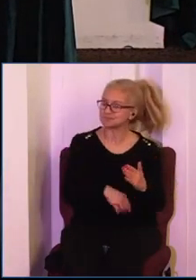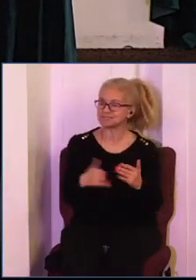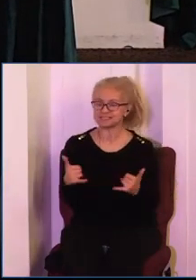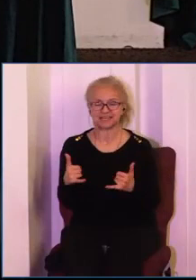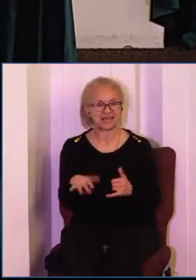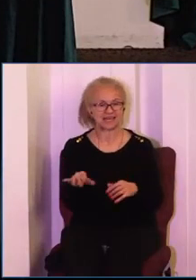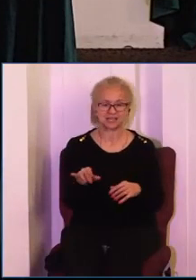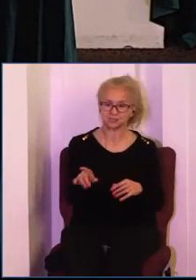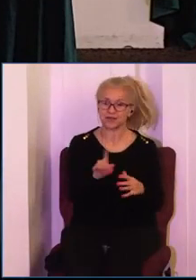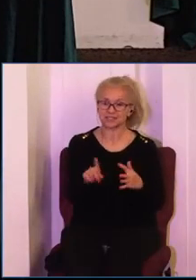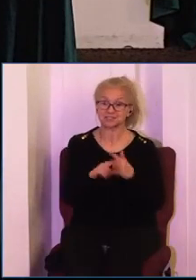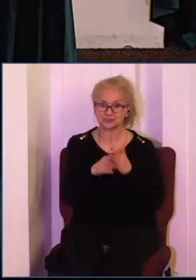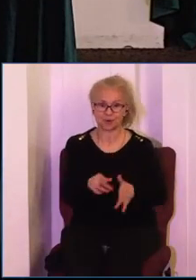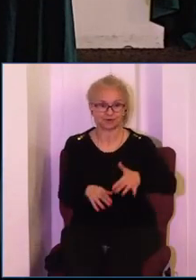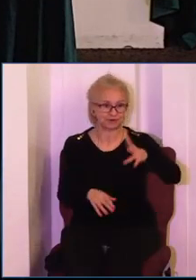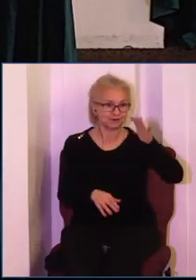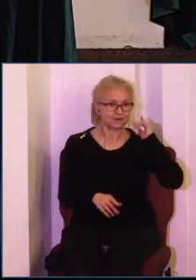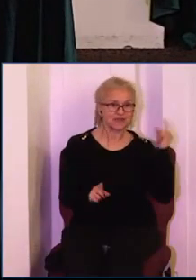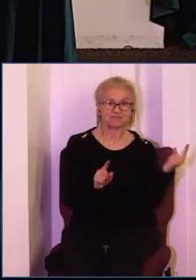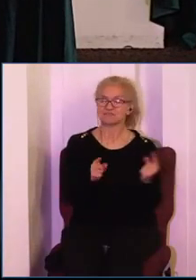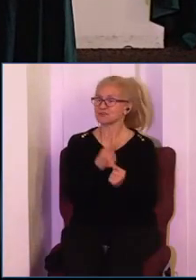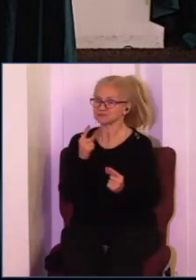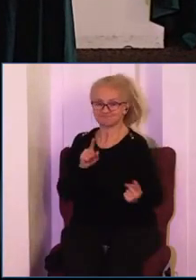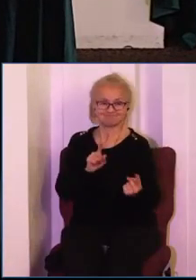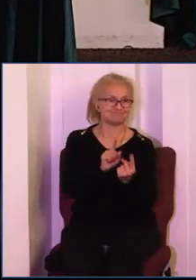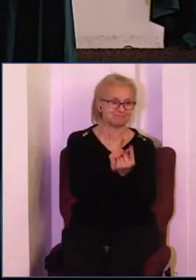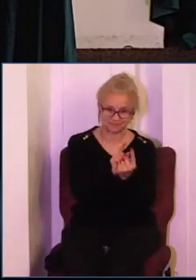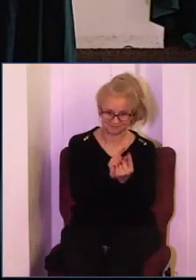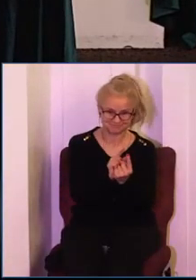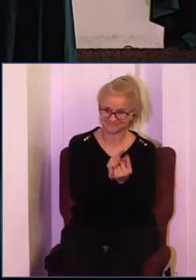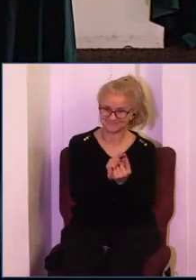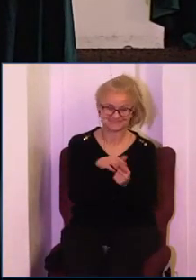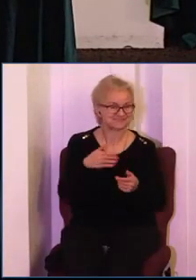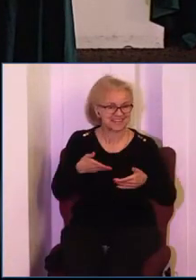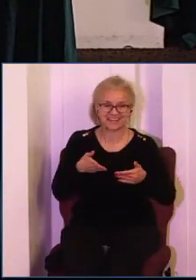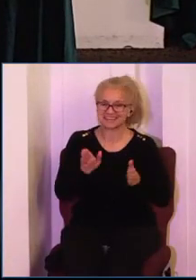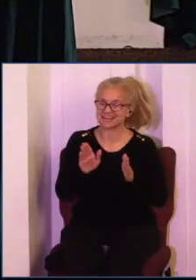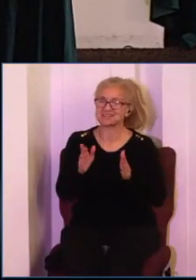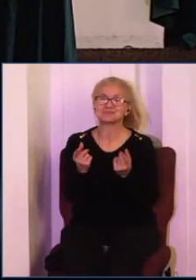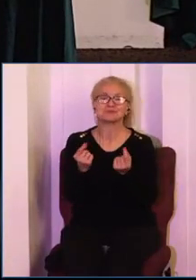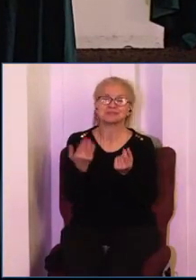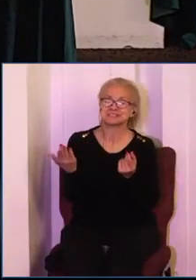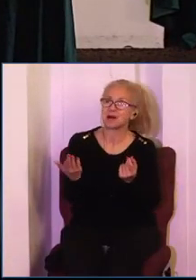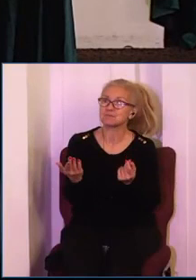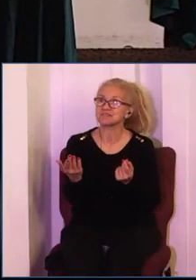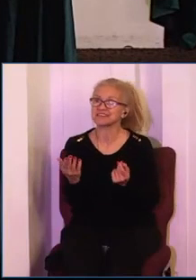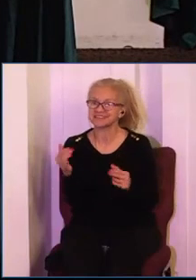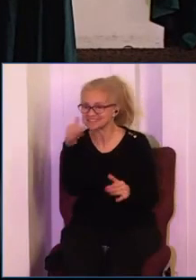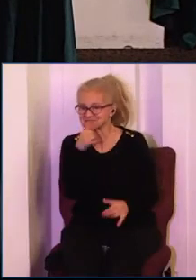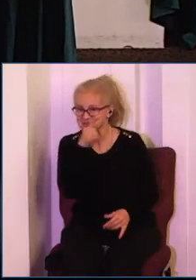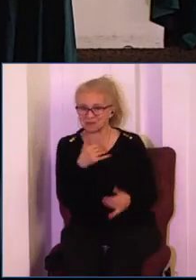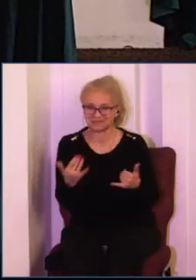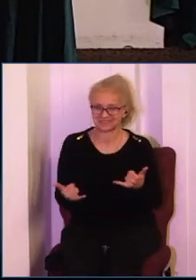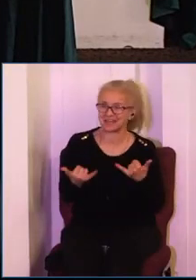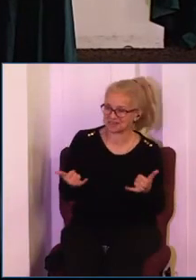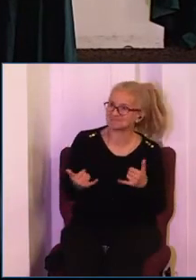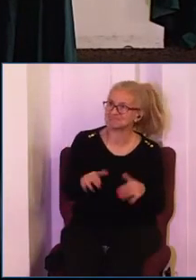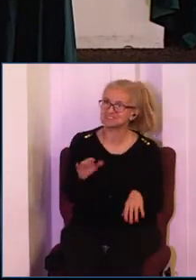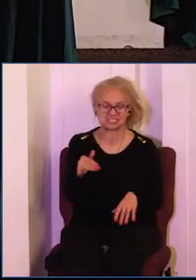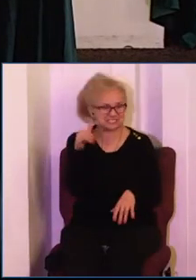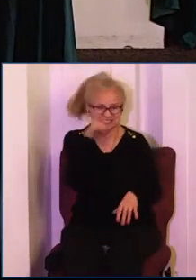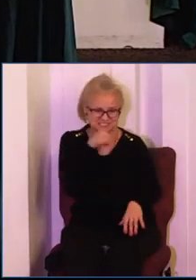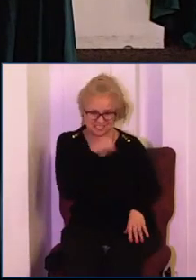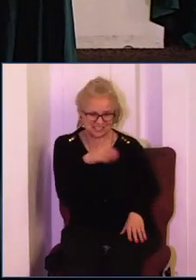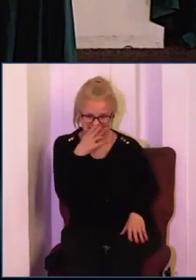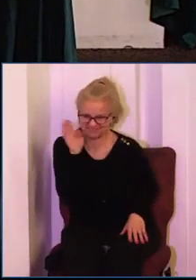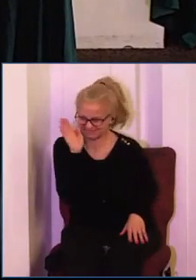whenever they started or they met each other. Let them even do something silly today. Just silly